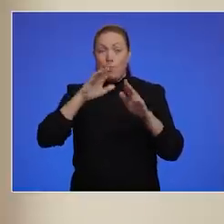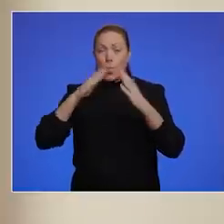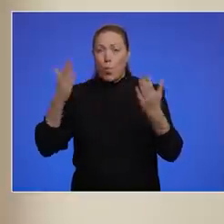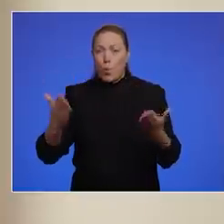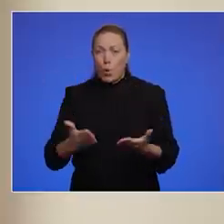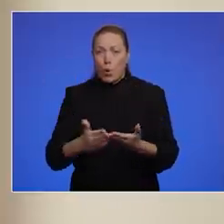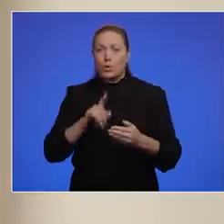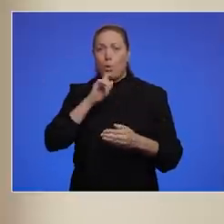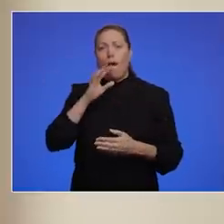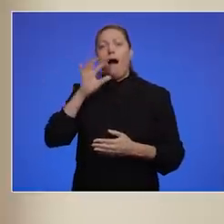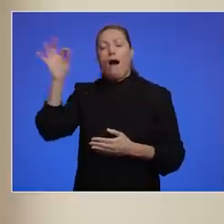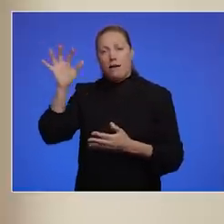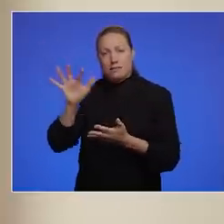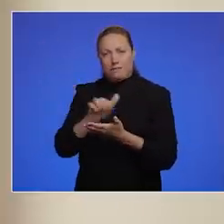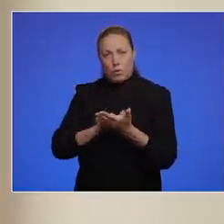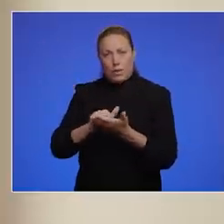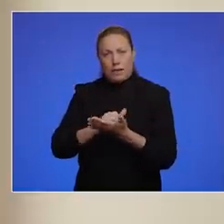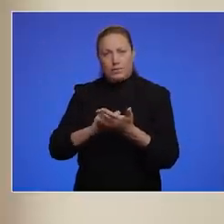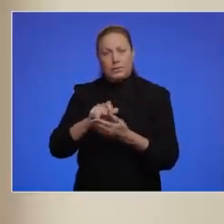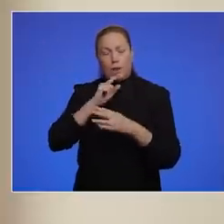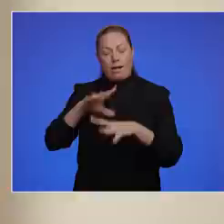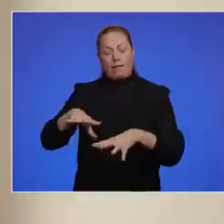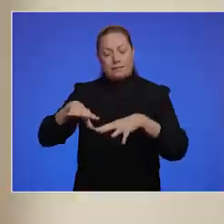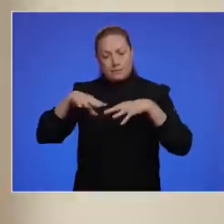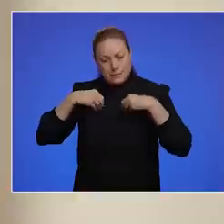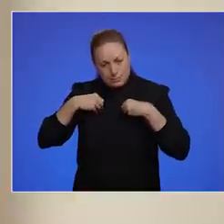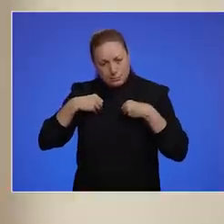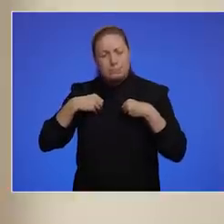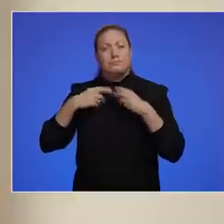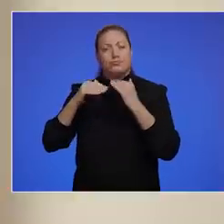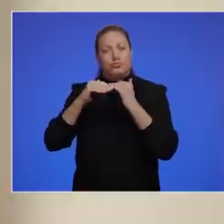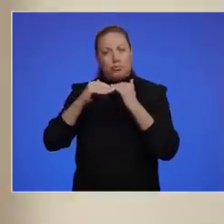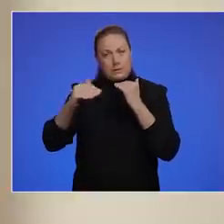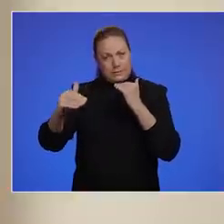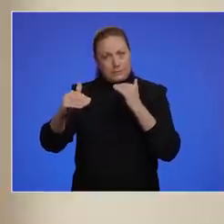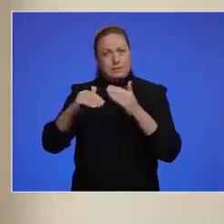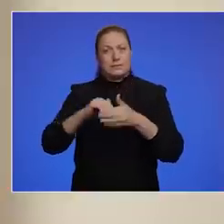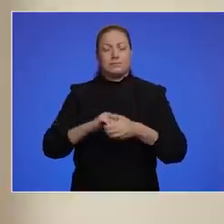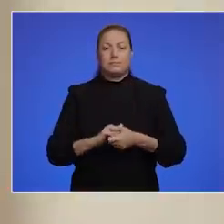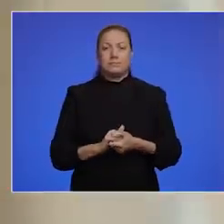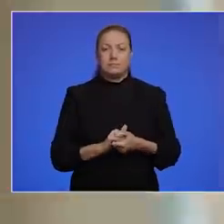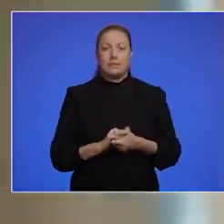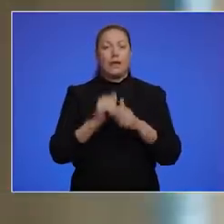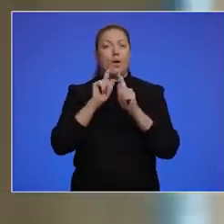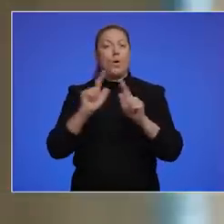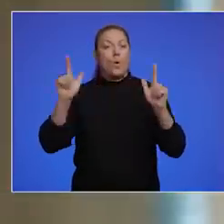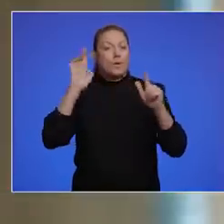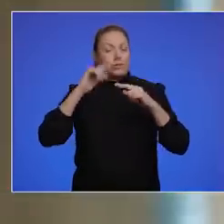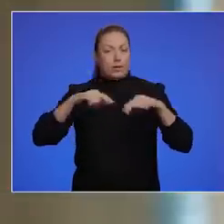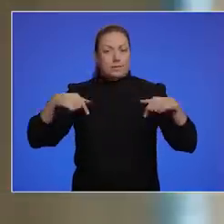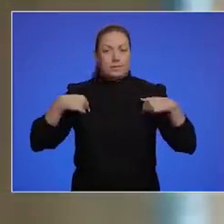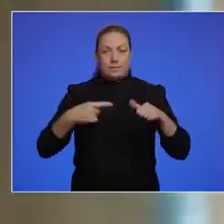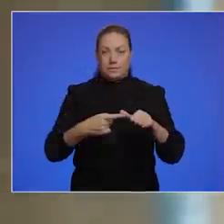And embrace reconciliation Justice and restitution Lord hear us Lord